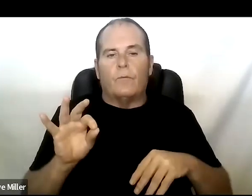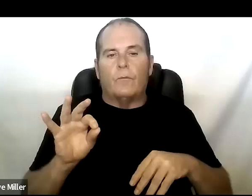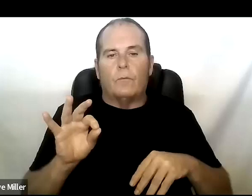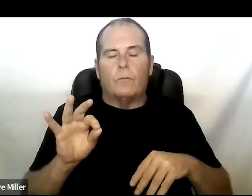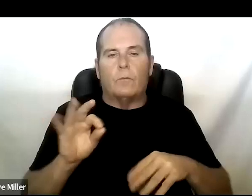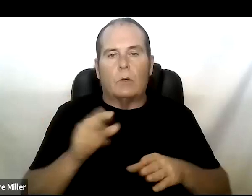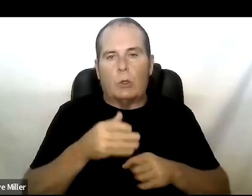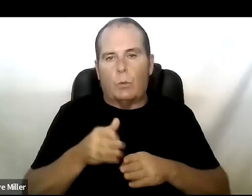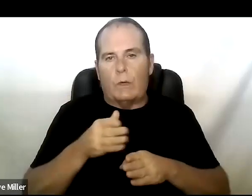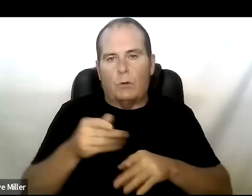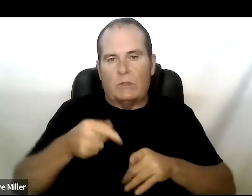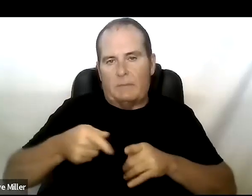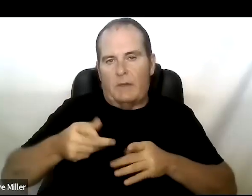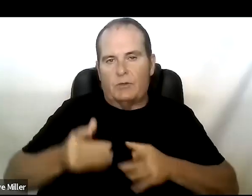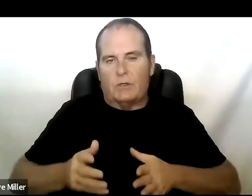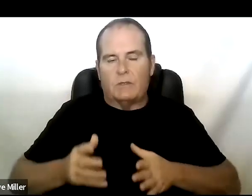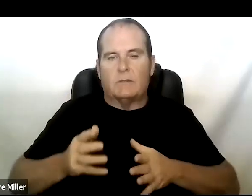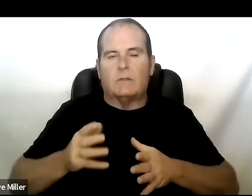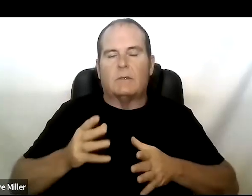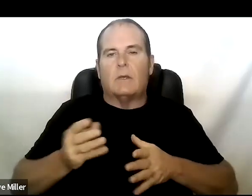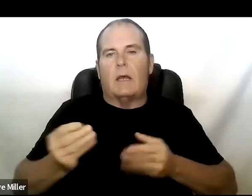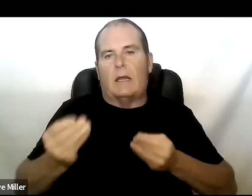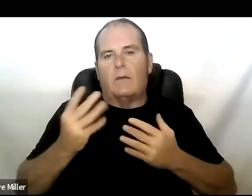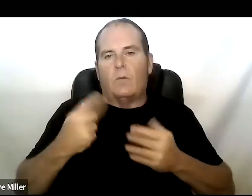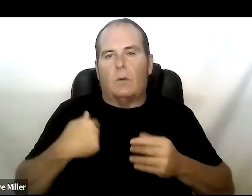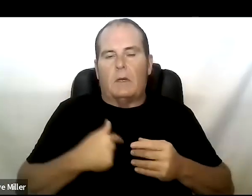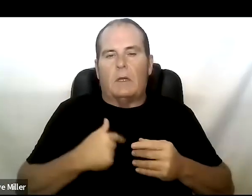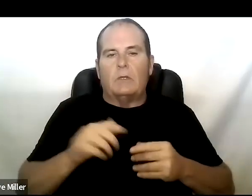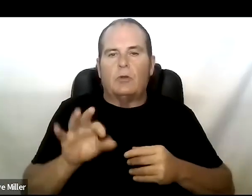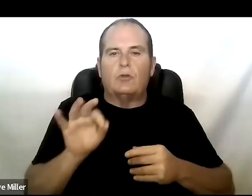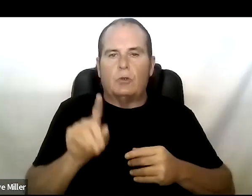career specialists and told to pick one.